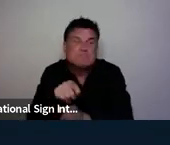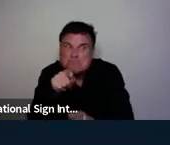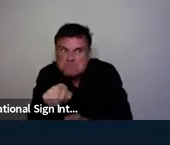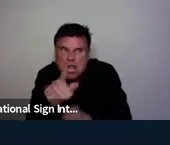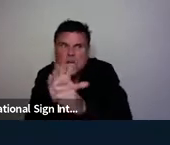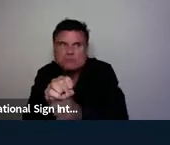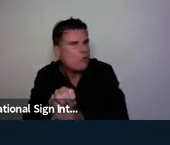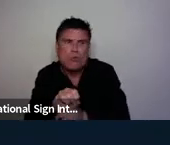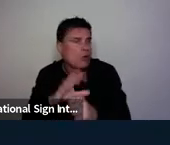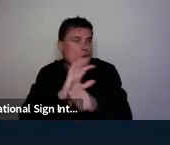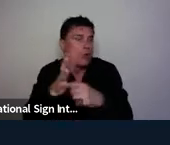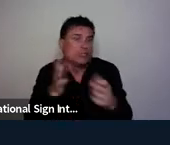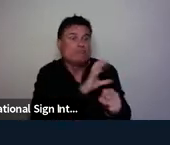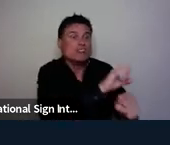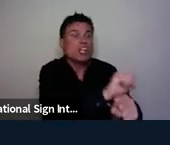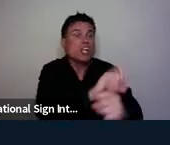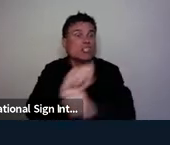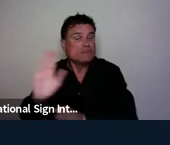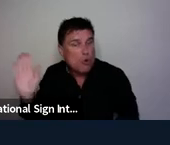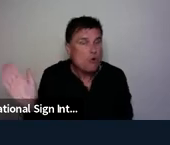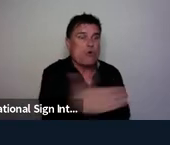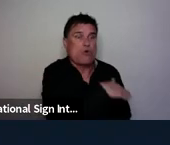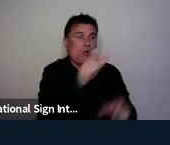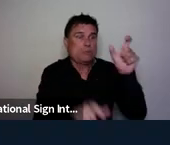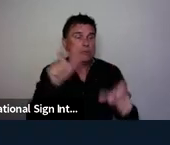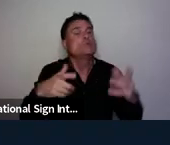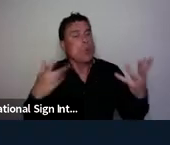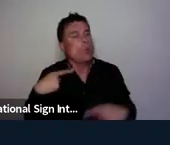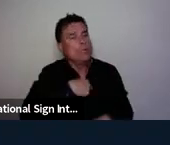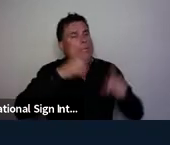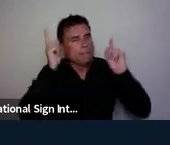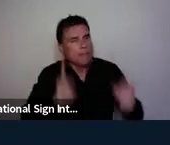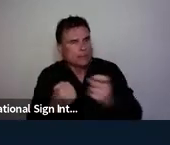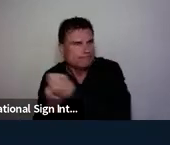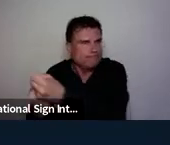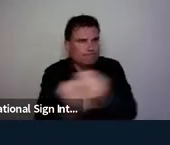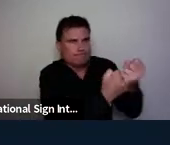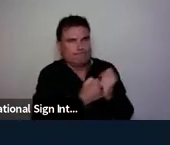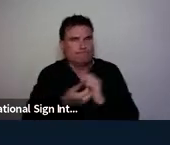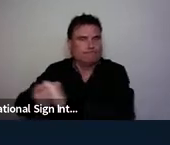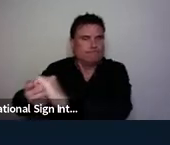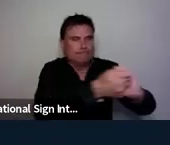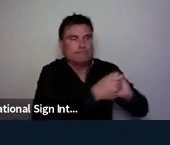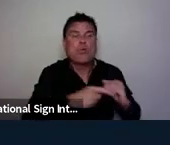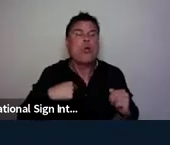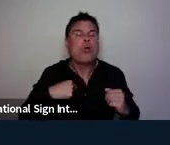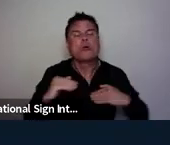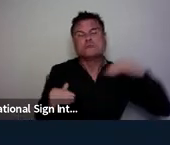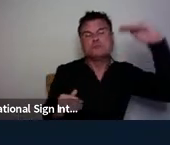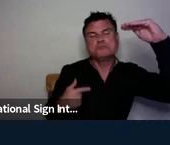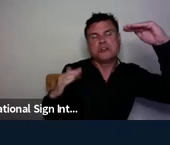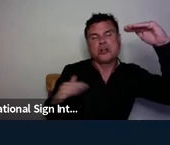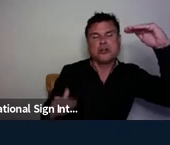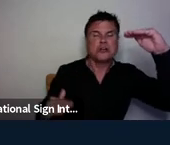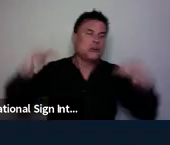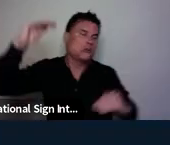as such, shouldn't look at other people higher or lower than us. I am personally thankful for the public cleaning staff that they